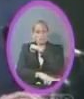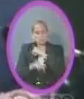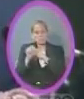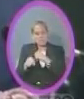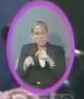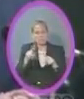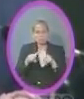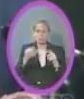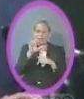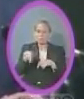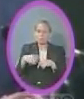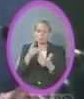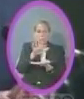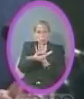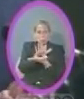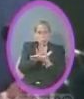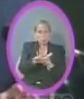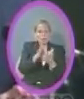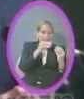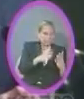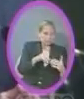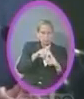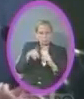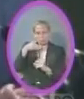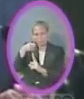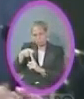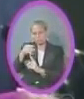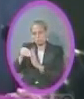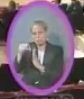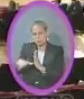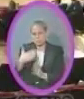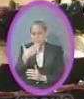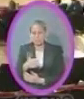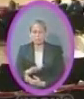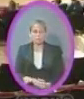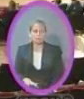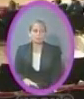only school sites, teachers, but also directly to students. Thank you. Thank you.